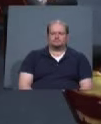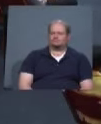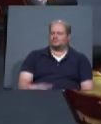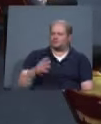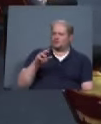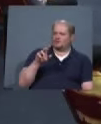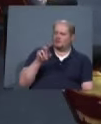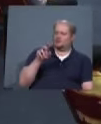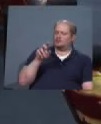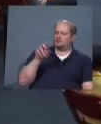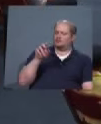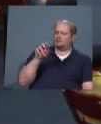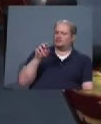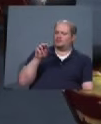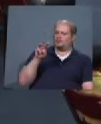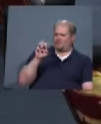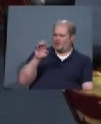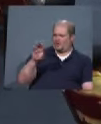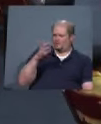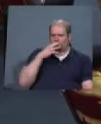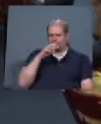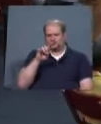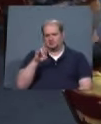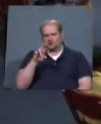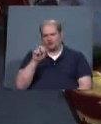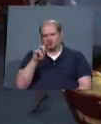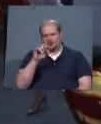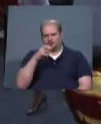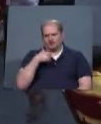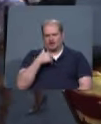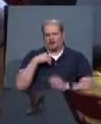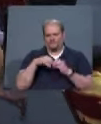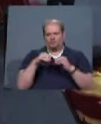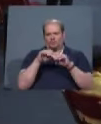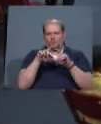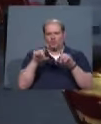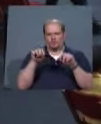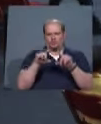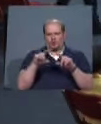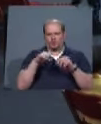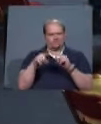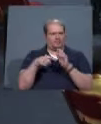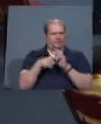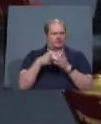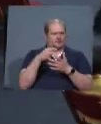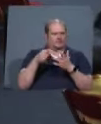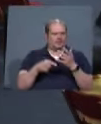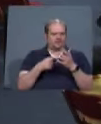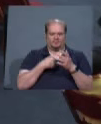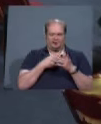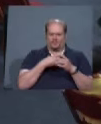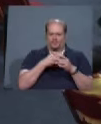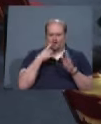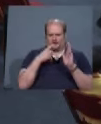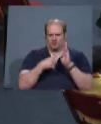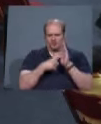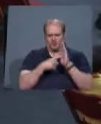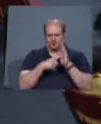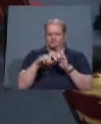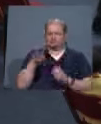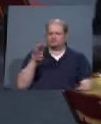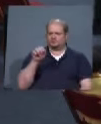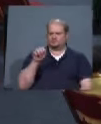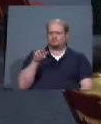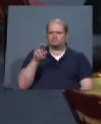Thank you, Dr. Anderson. I do have additional cards on this item, and I would like to recognize